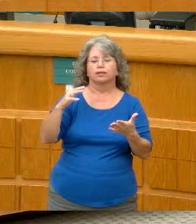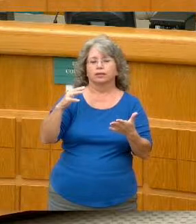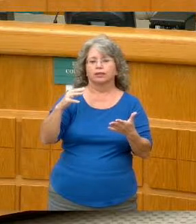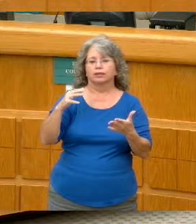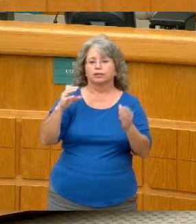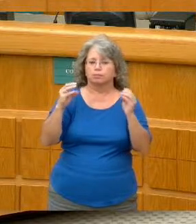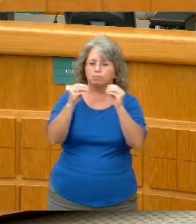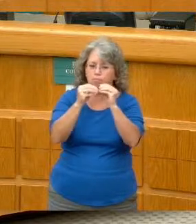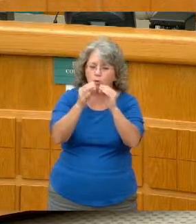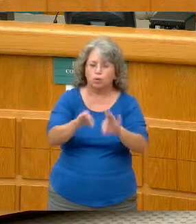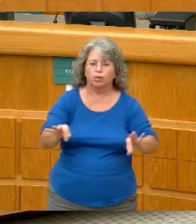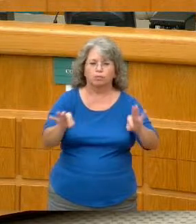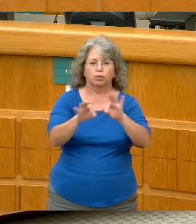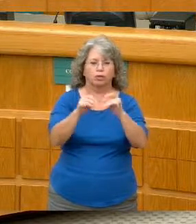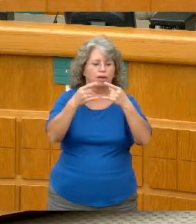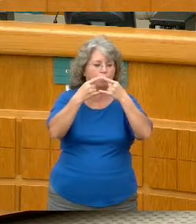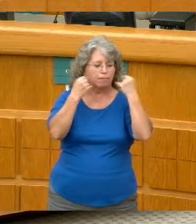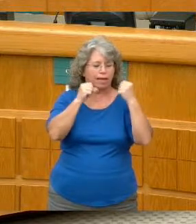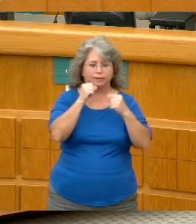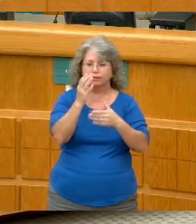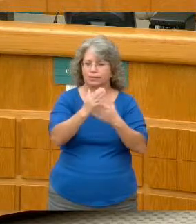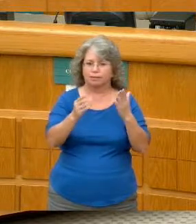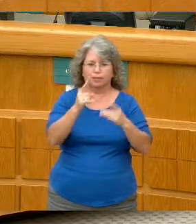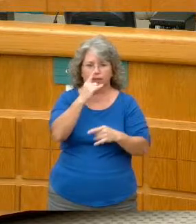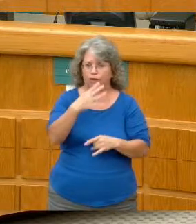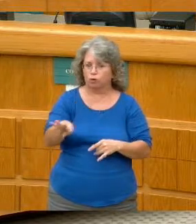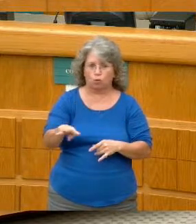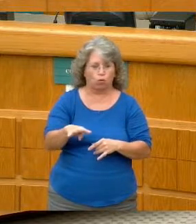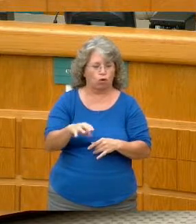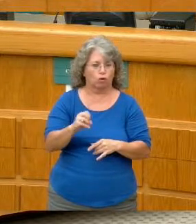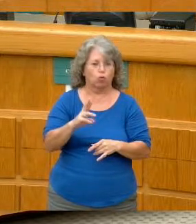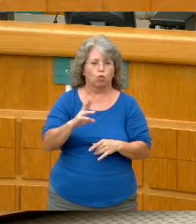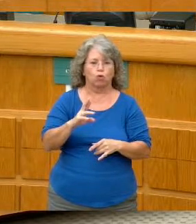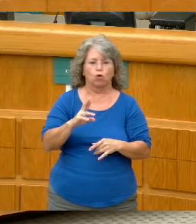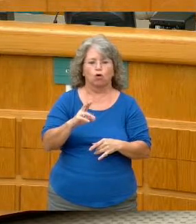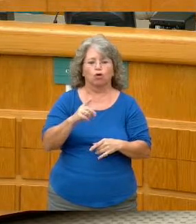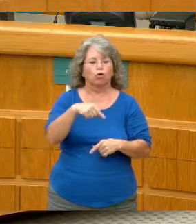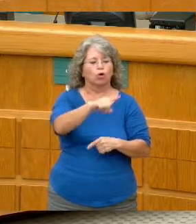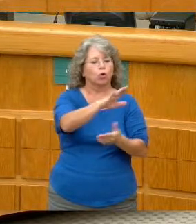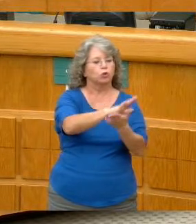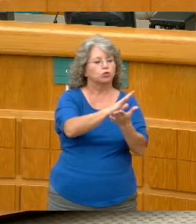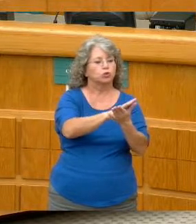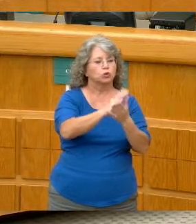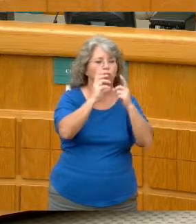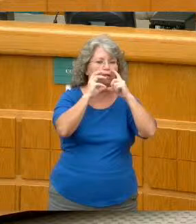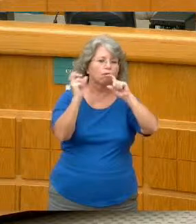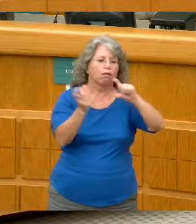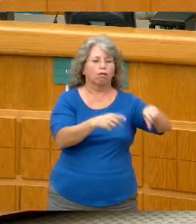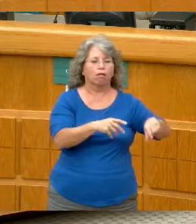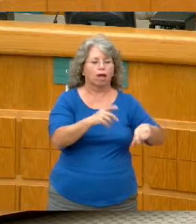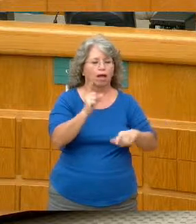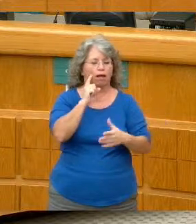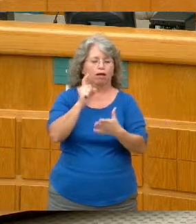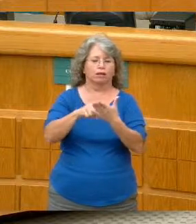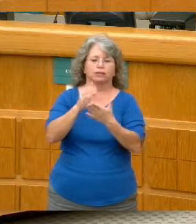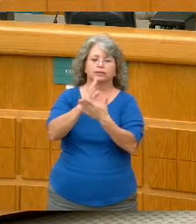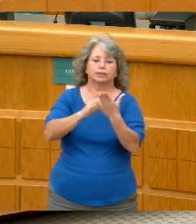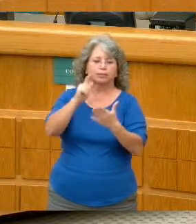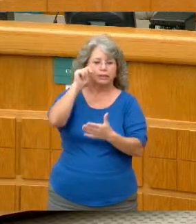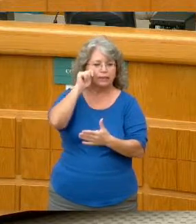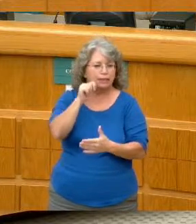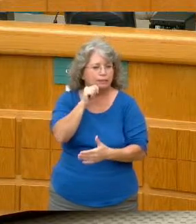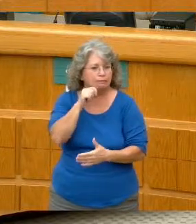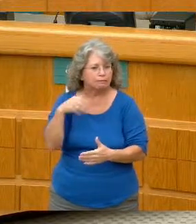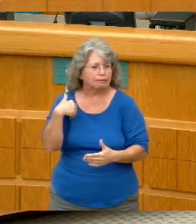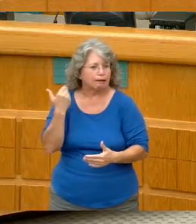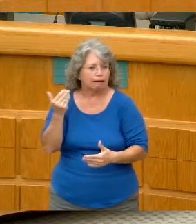about these things. Masks are not something that you can ignore or take it easy in the schools. And, I see the teenagers